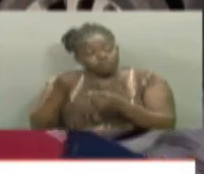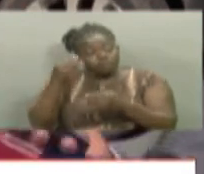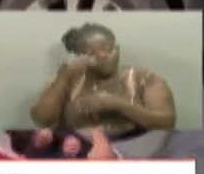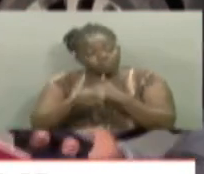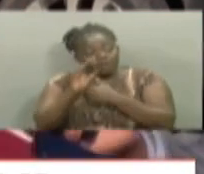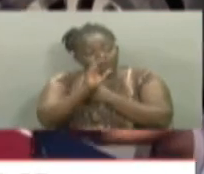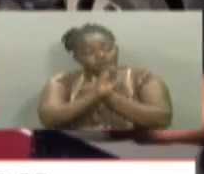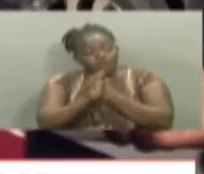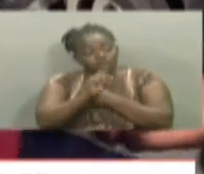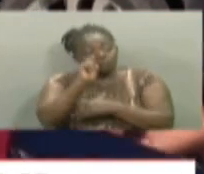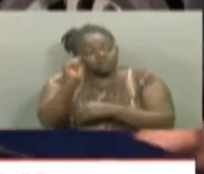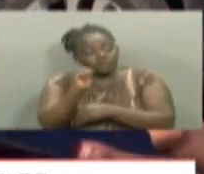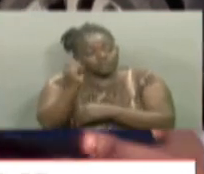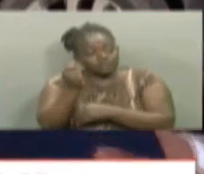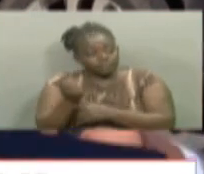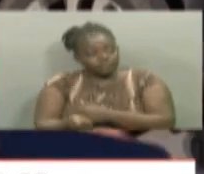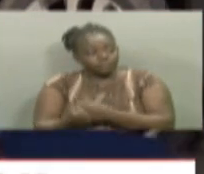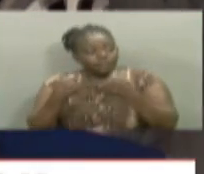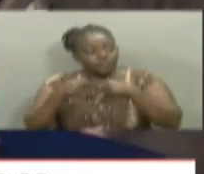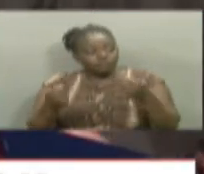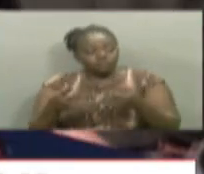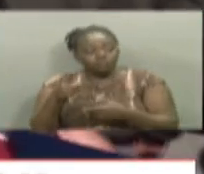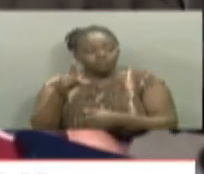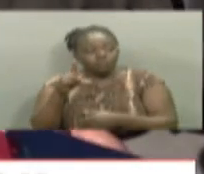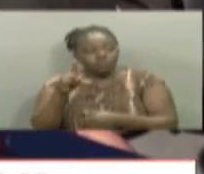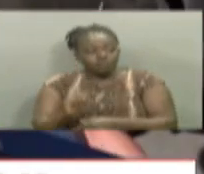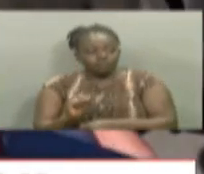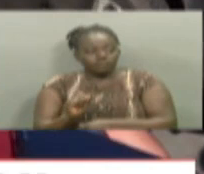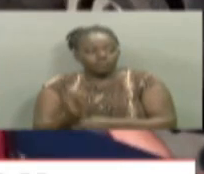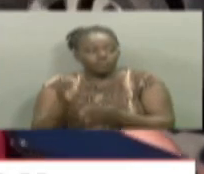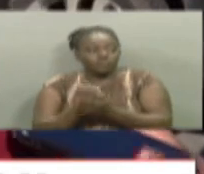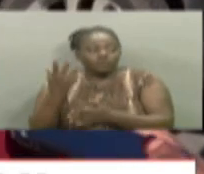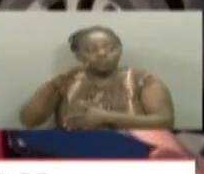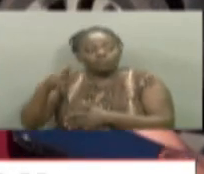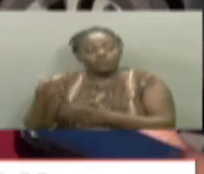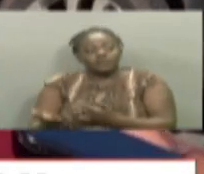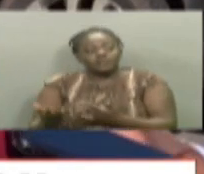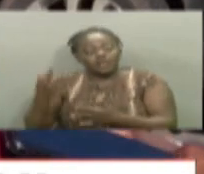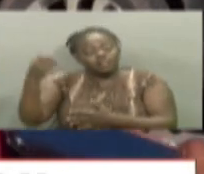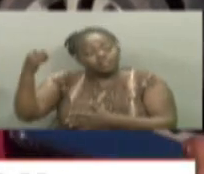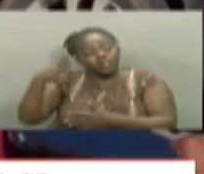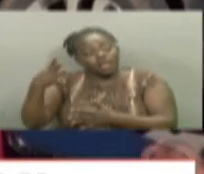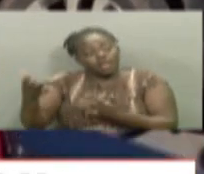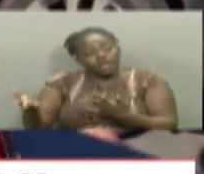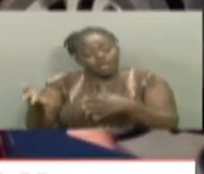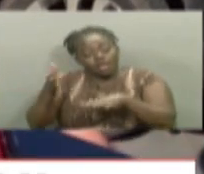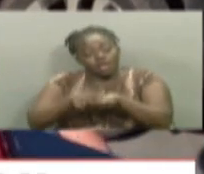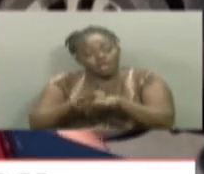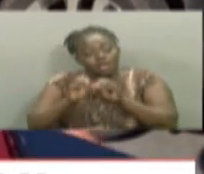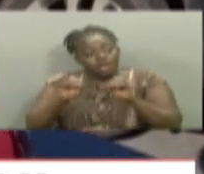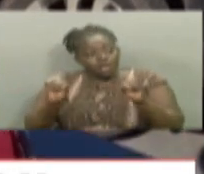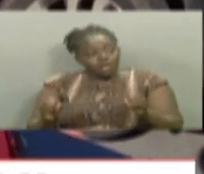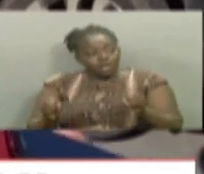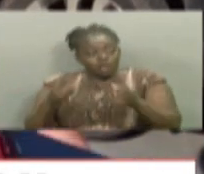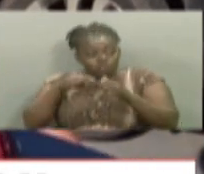off oba eky'okugyawo ojja okugyako switch kubanga amazzi n'amasannyalaze tebikolagana. Amazzi gayingira